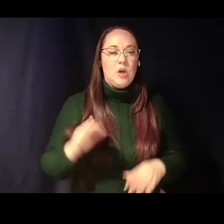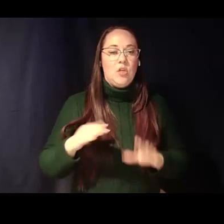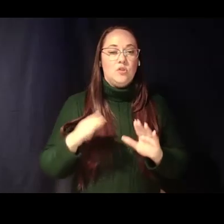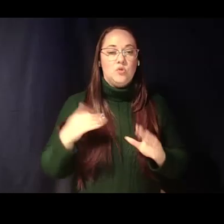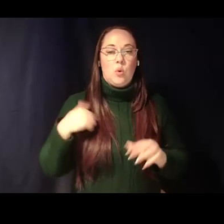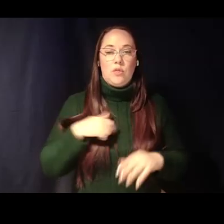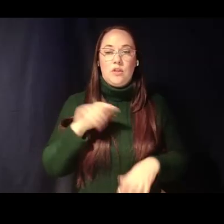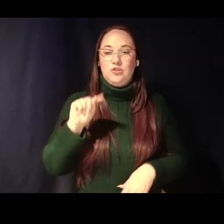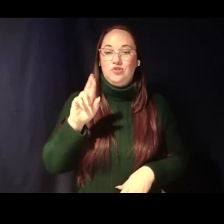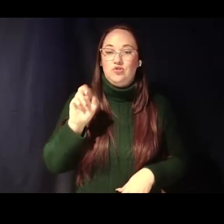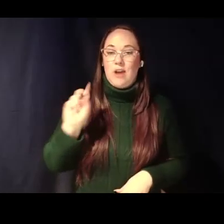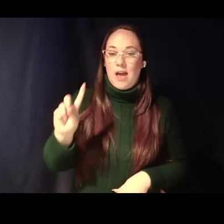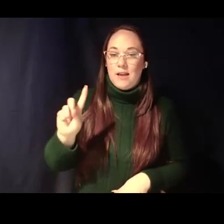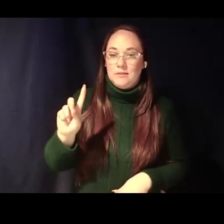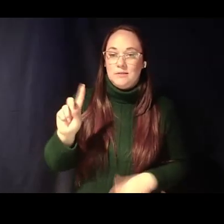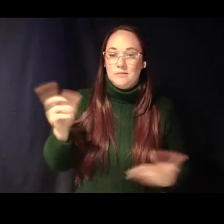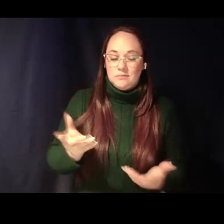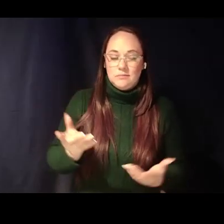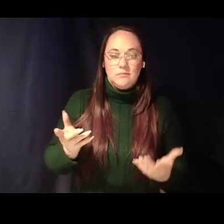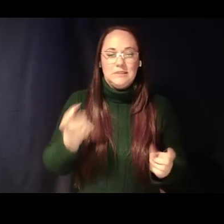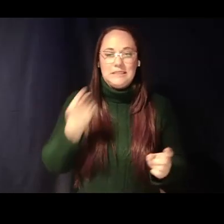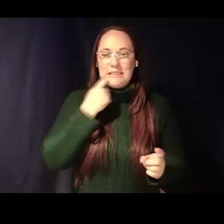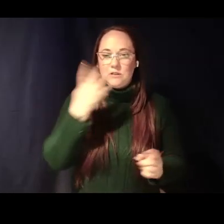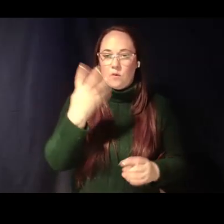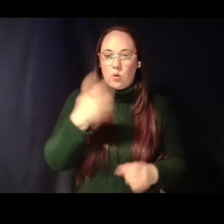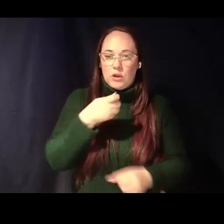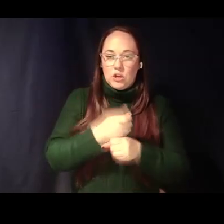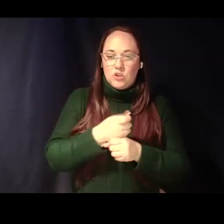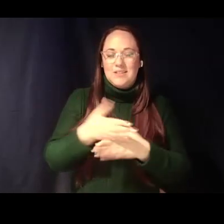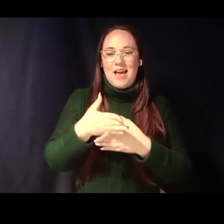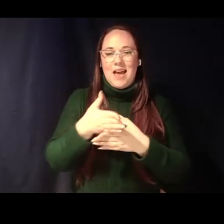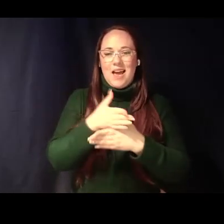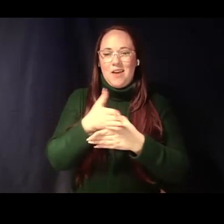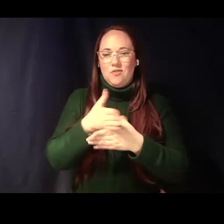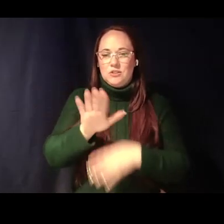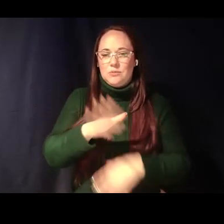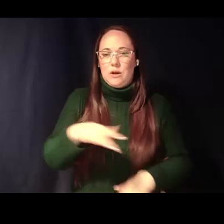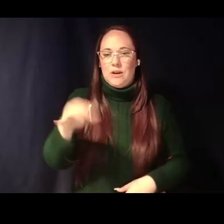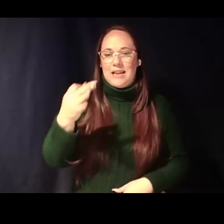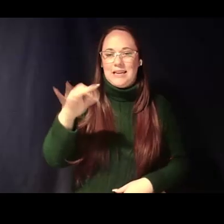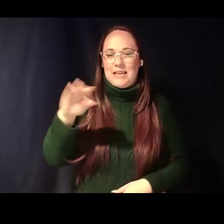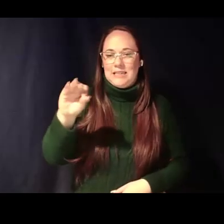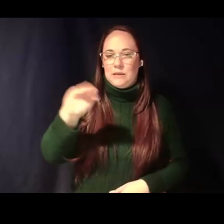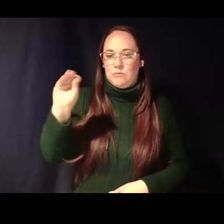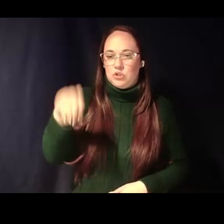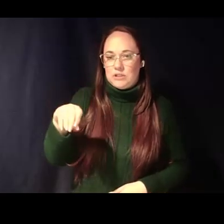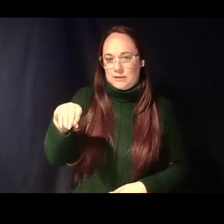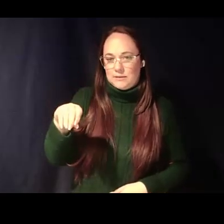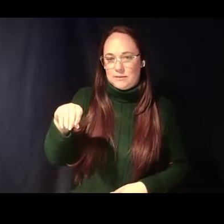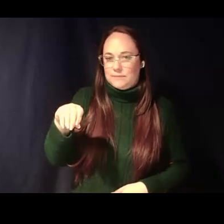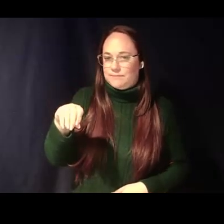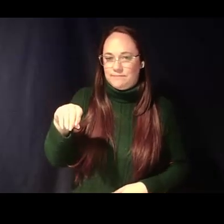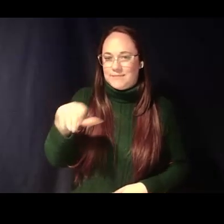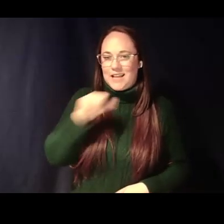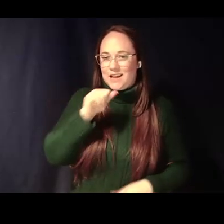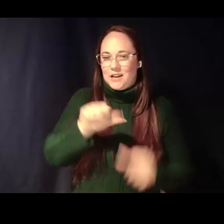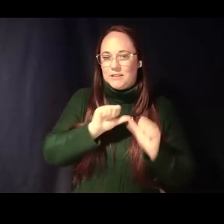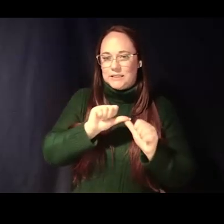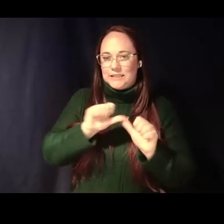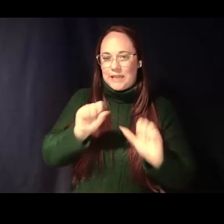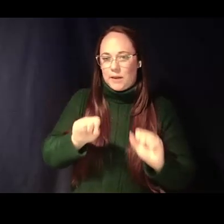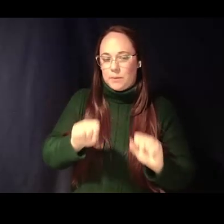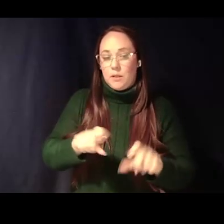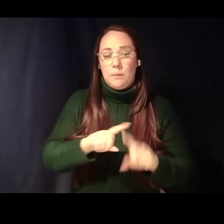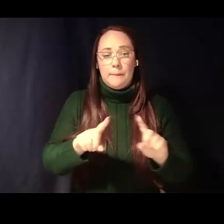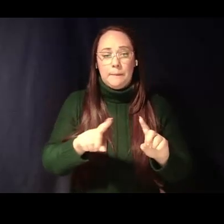4 years has been running in the average neighborhood of about 19%, which is clearly unsustainable. But the trends